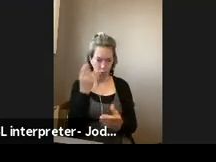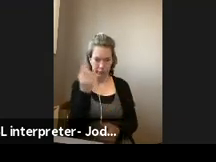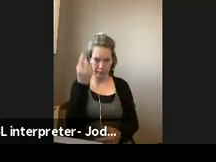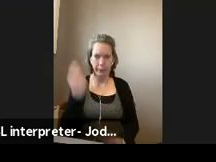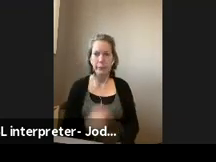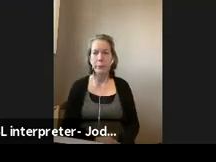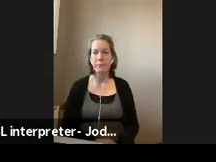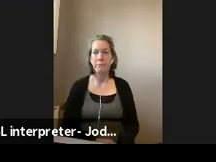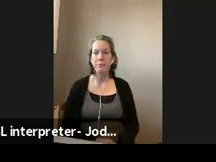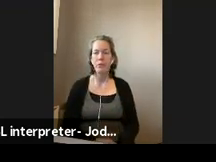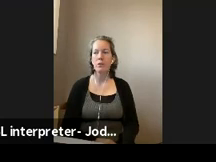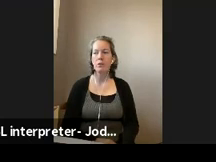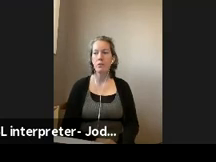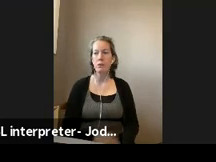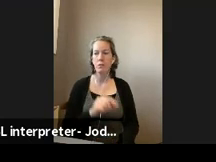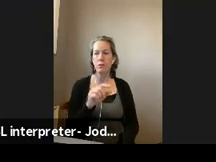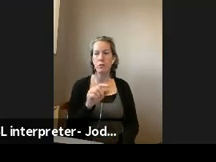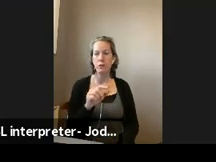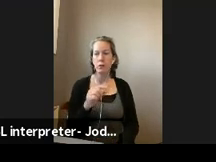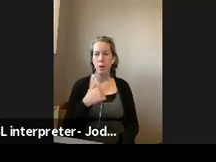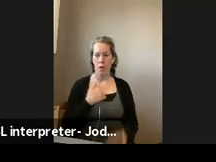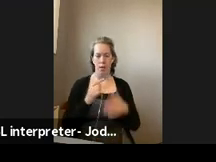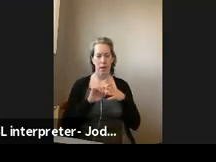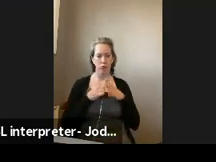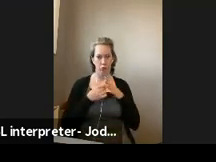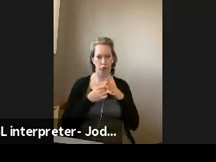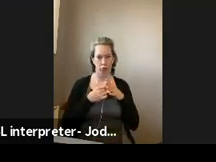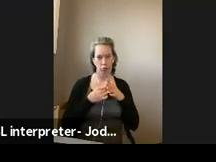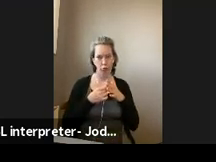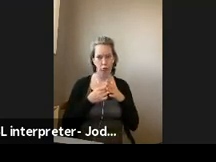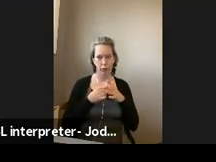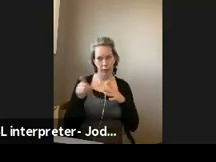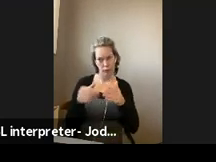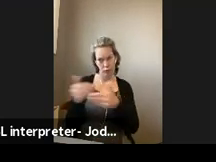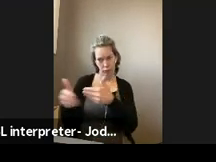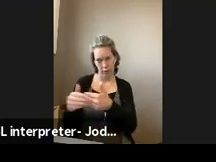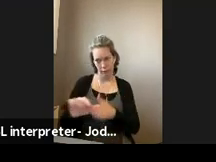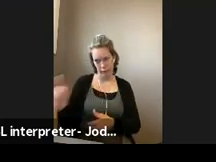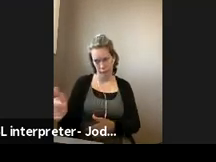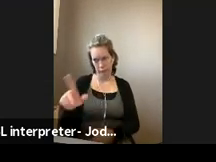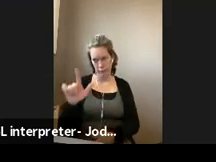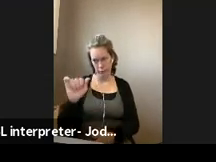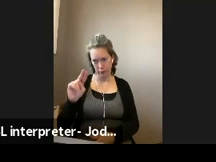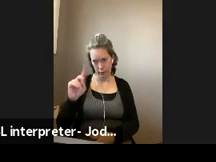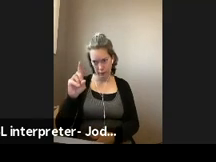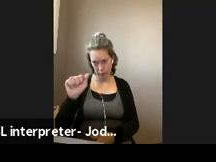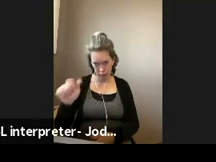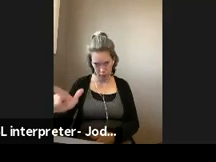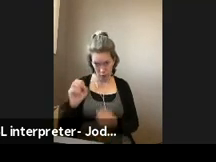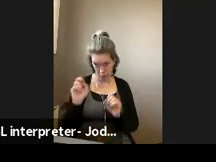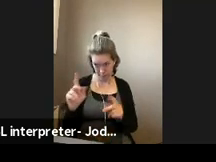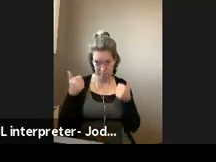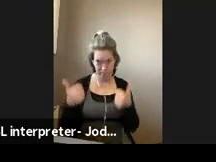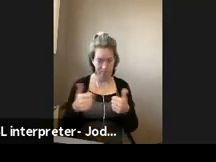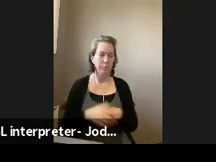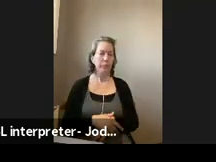I'll start us off, Lyndall, no problem. Okay. Good? Yeah, please. Cool.